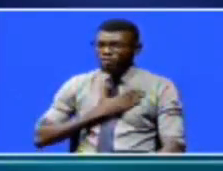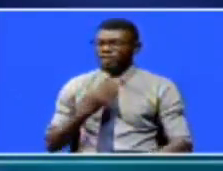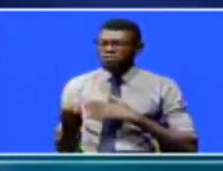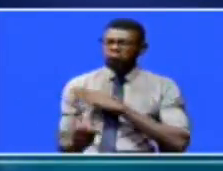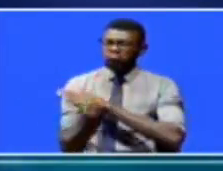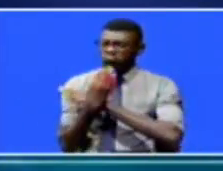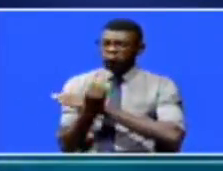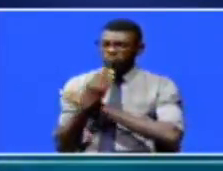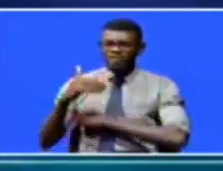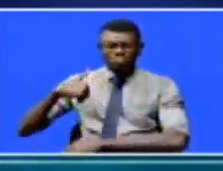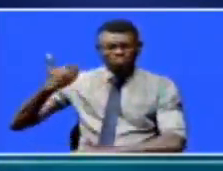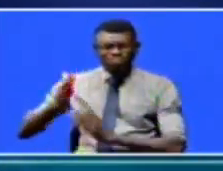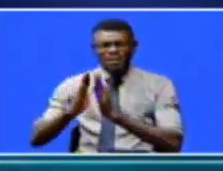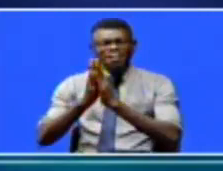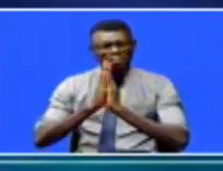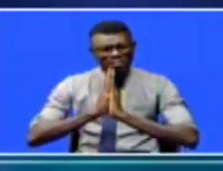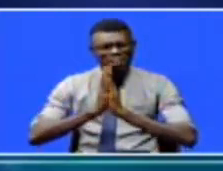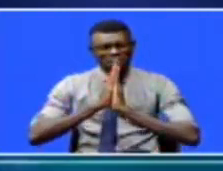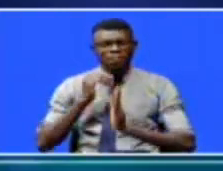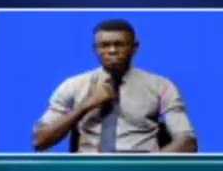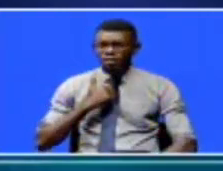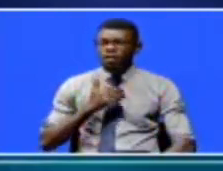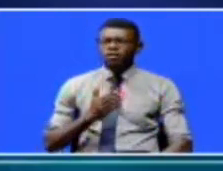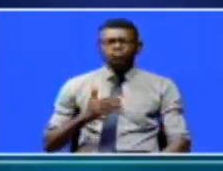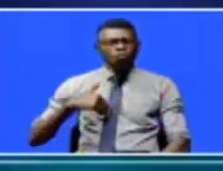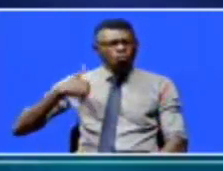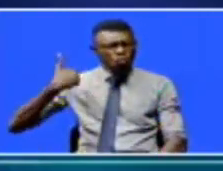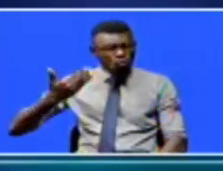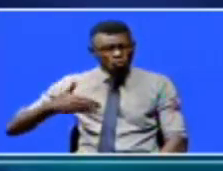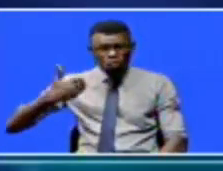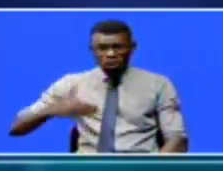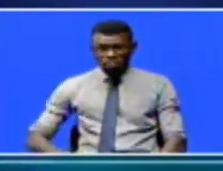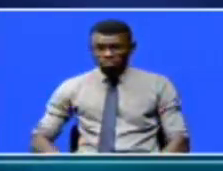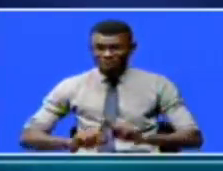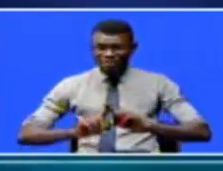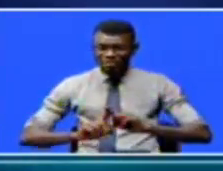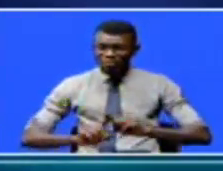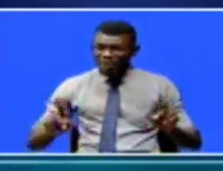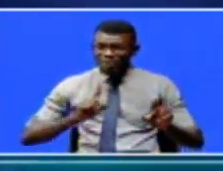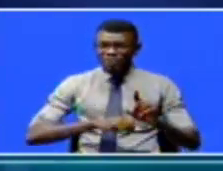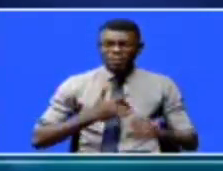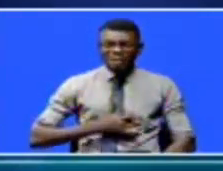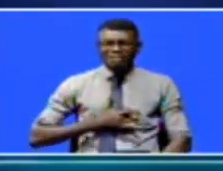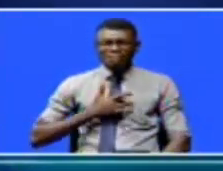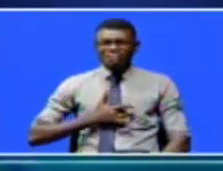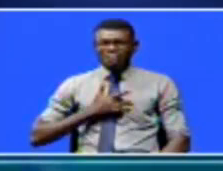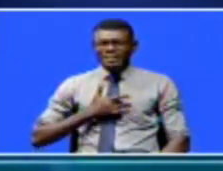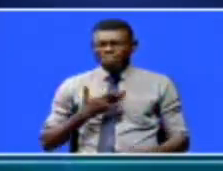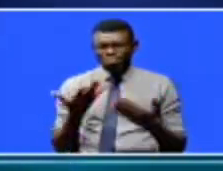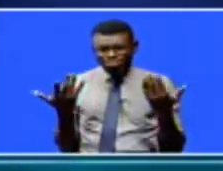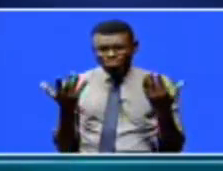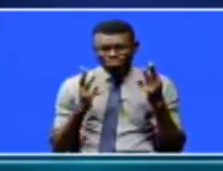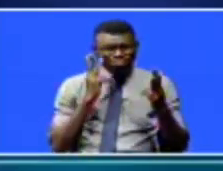like she's ever praying for me, every morning, every time. And whenever I feel anything, I just call her to